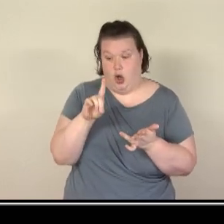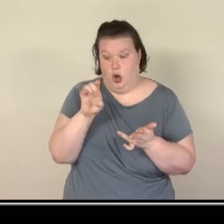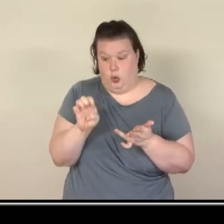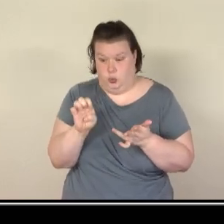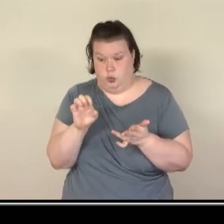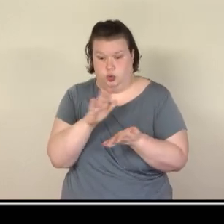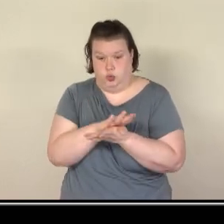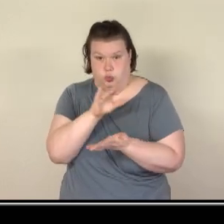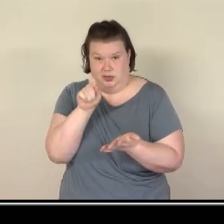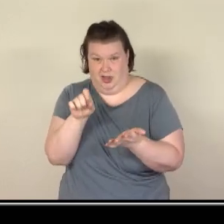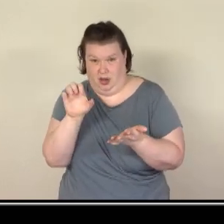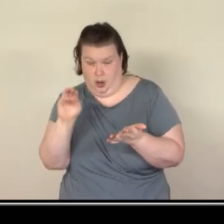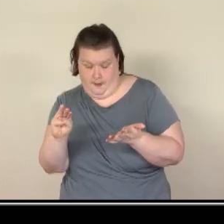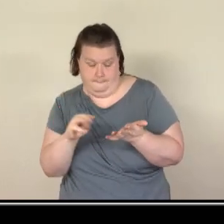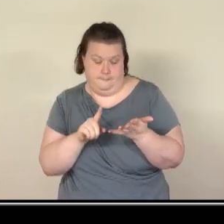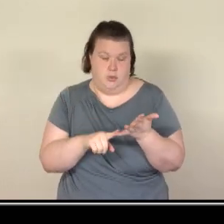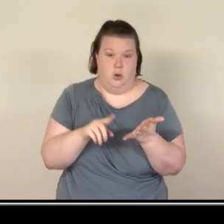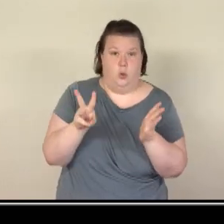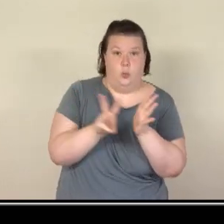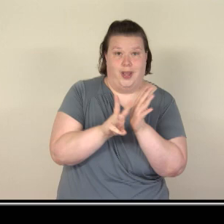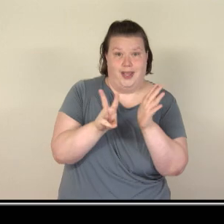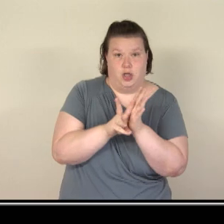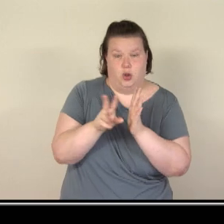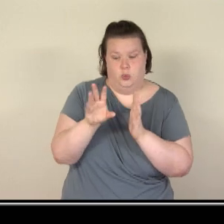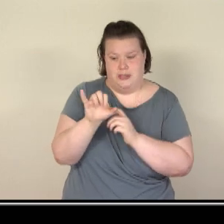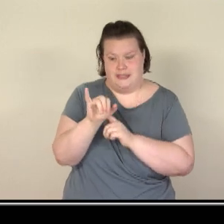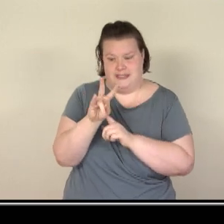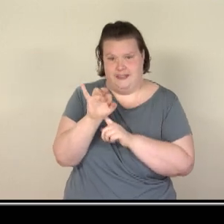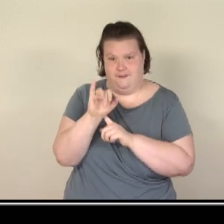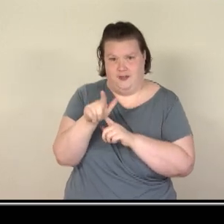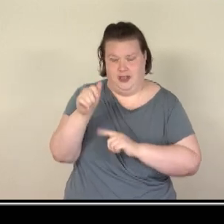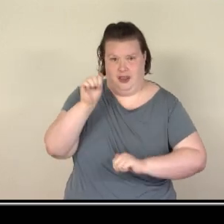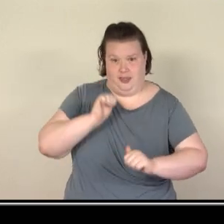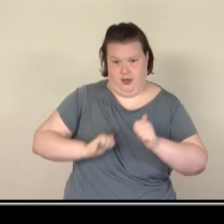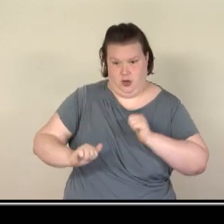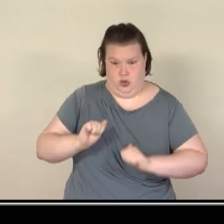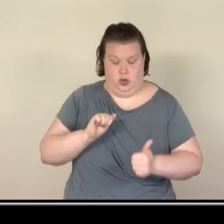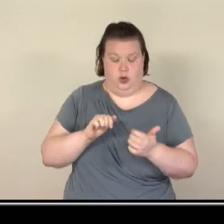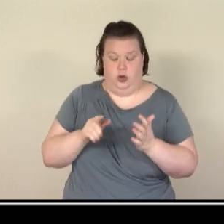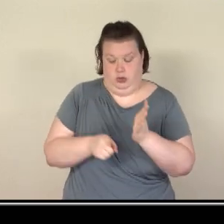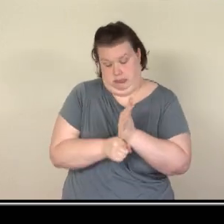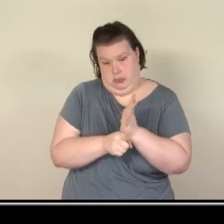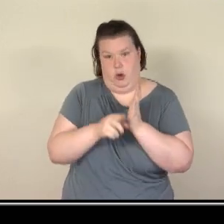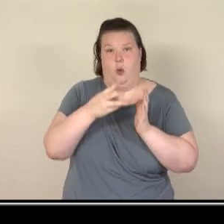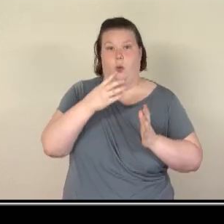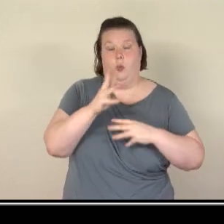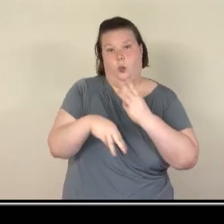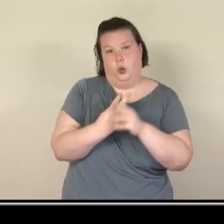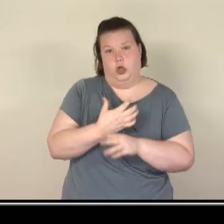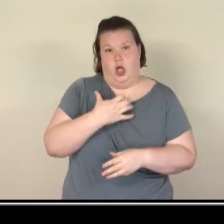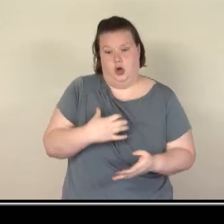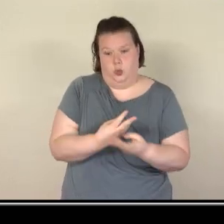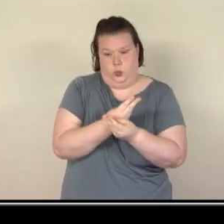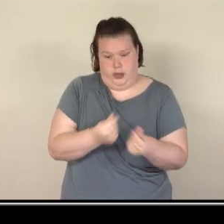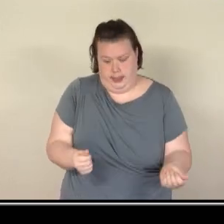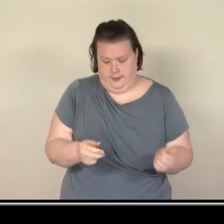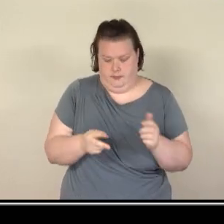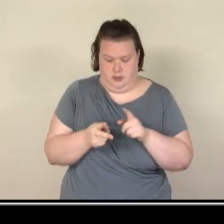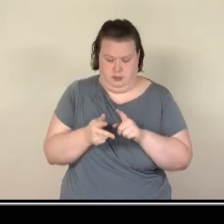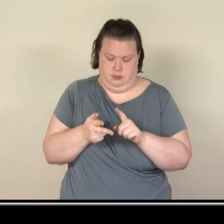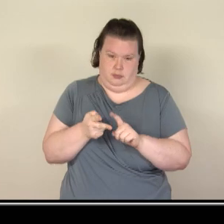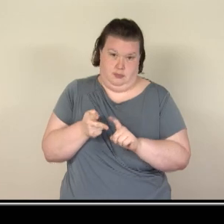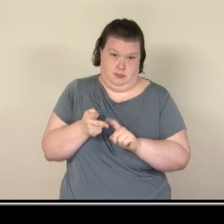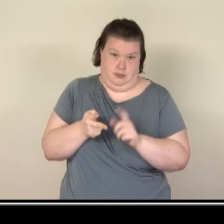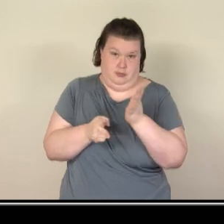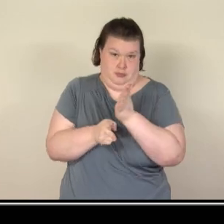iCodeSchool.com, the Waco Civic Theater, World Hunger Relief, and the YMCA of Central Texas. And we did expand